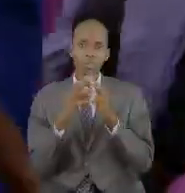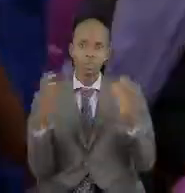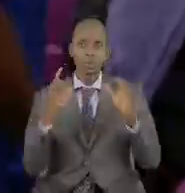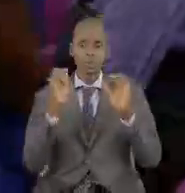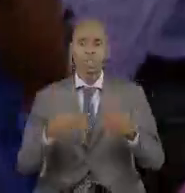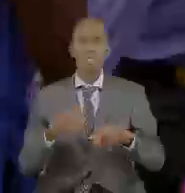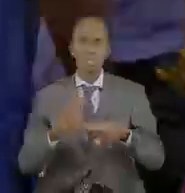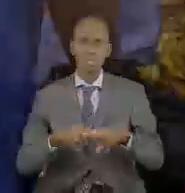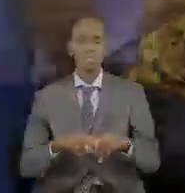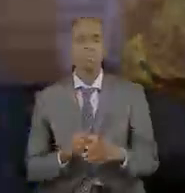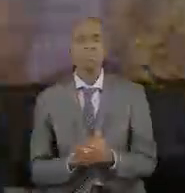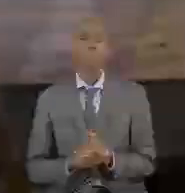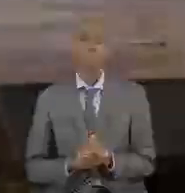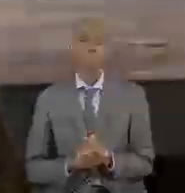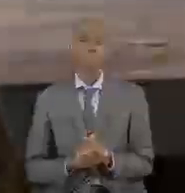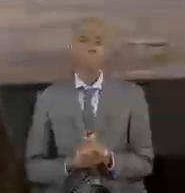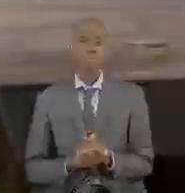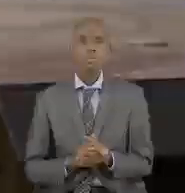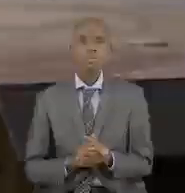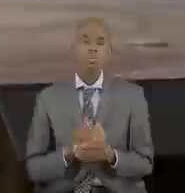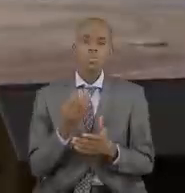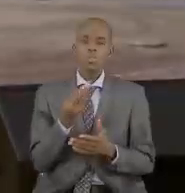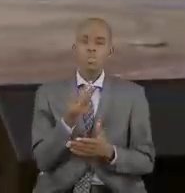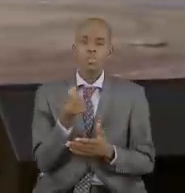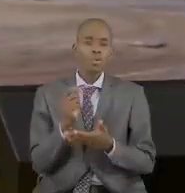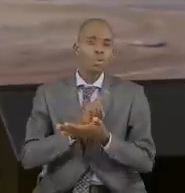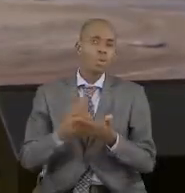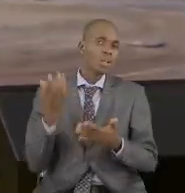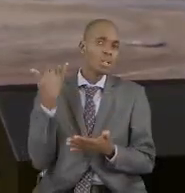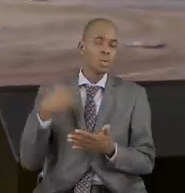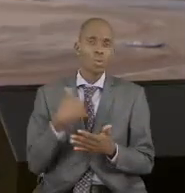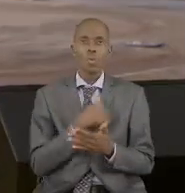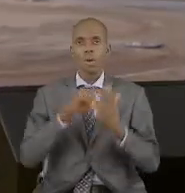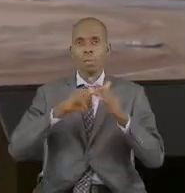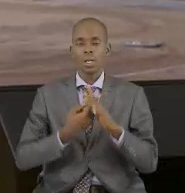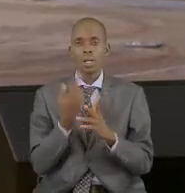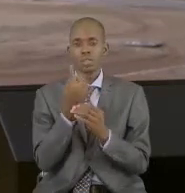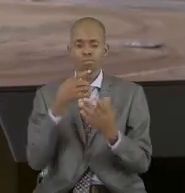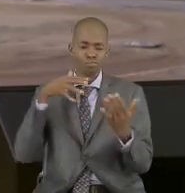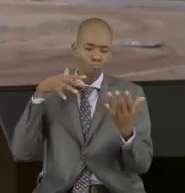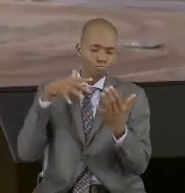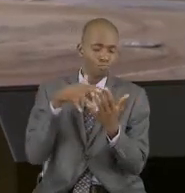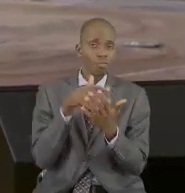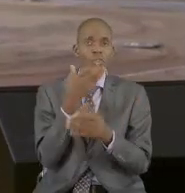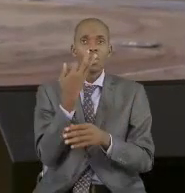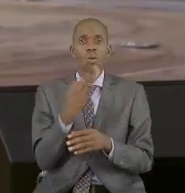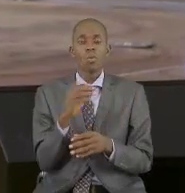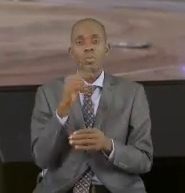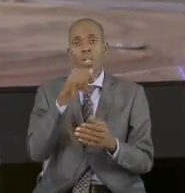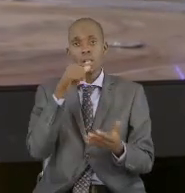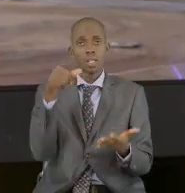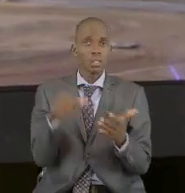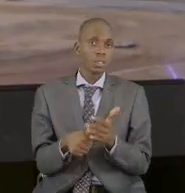sit down. A few weeks ago, we began the study of the epistle